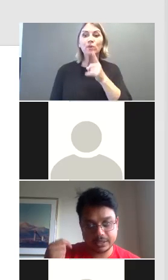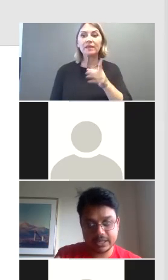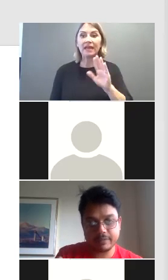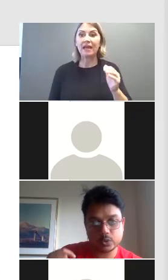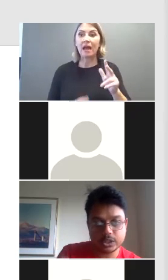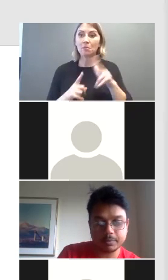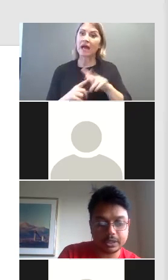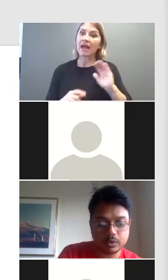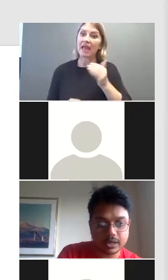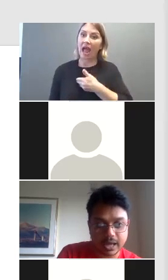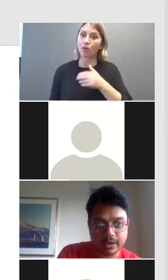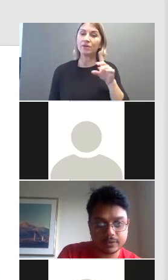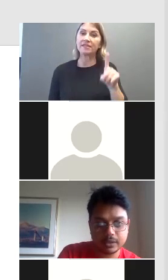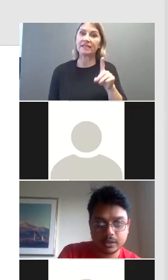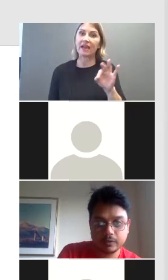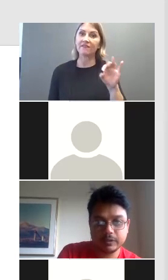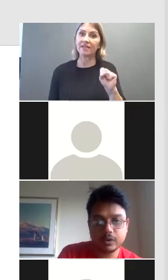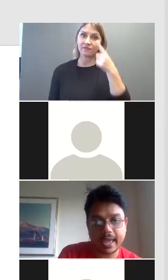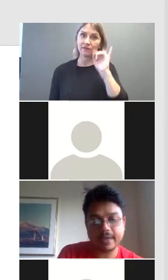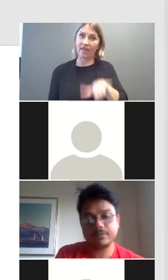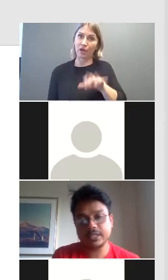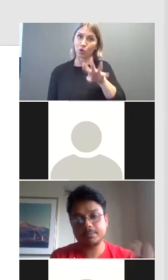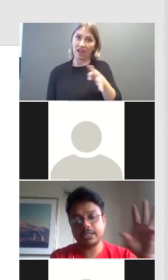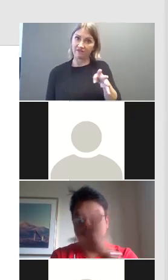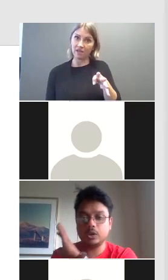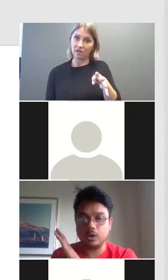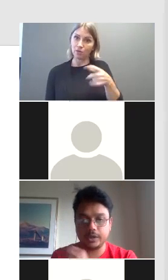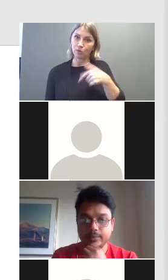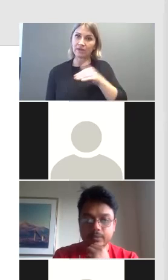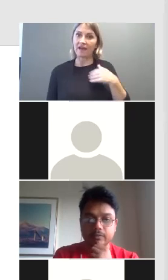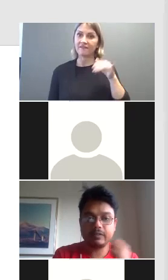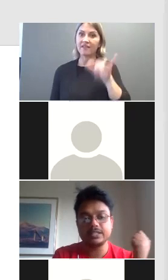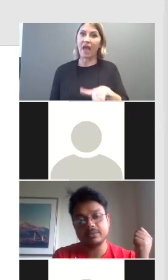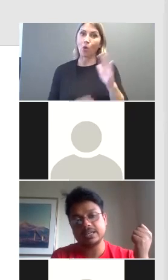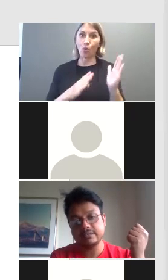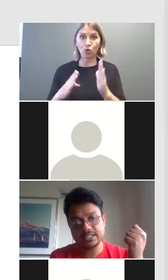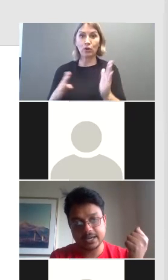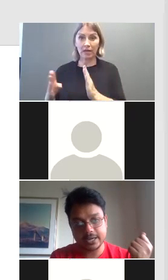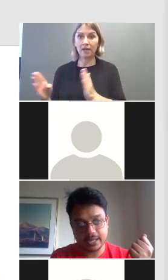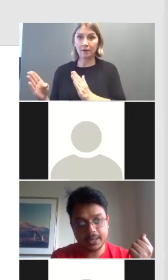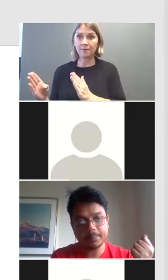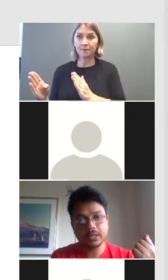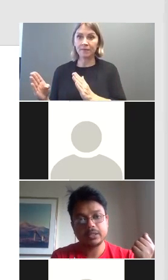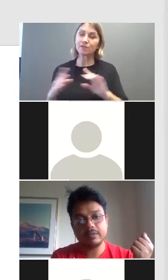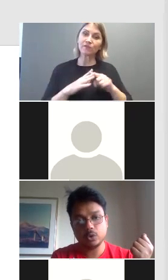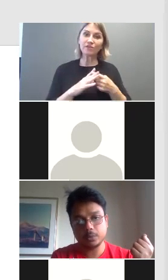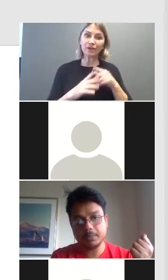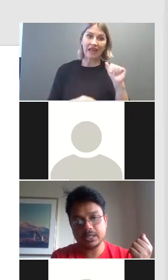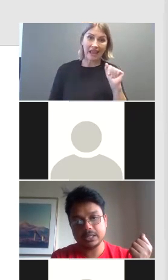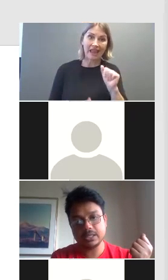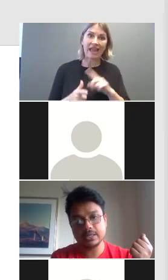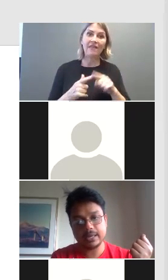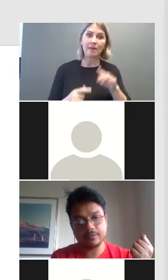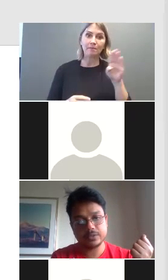apply our DFS to this particular graph, we would have this particular ordering where let's say we start at A, then we